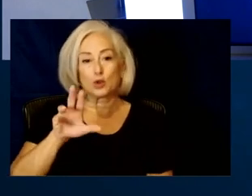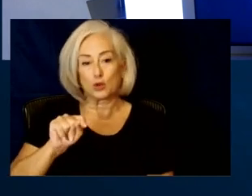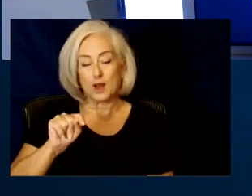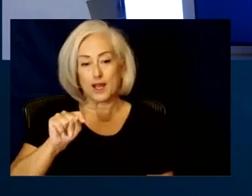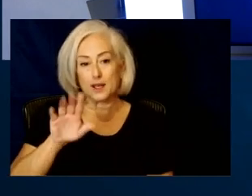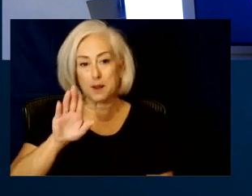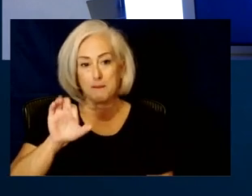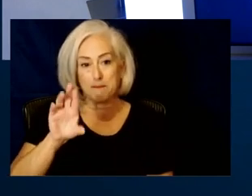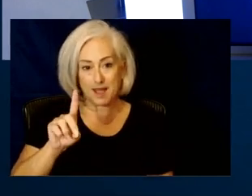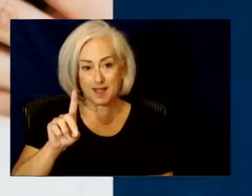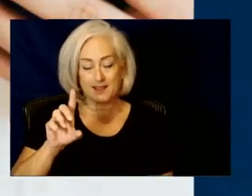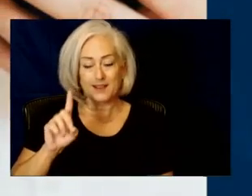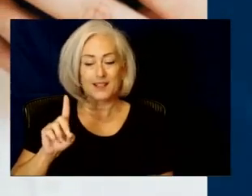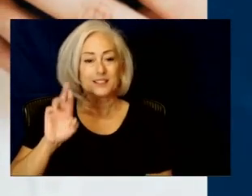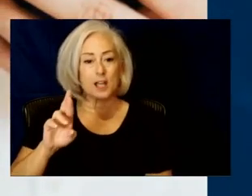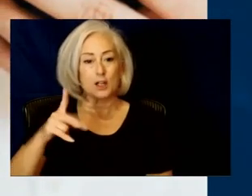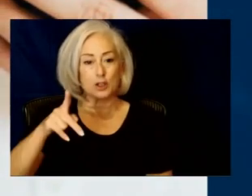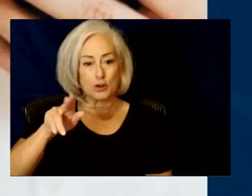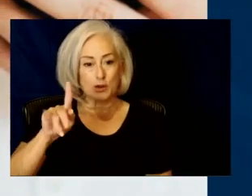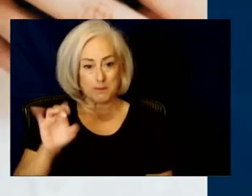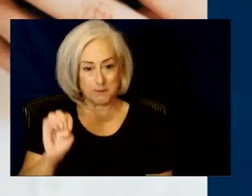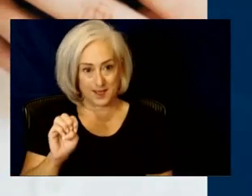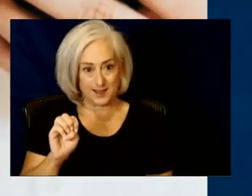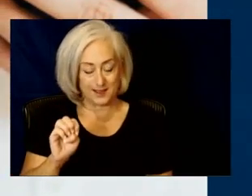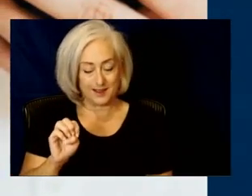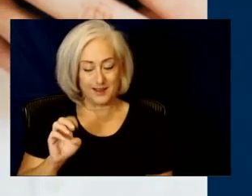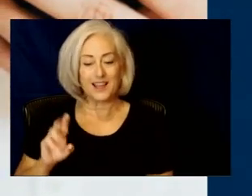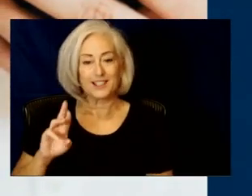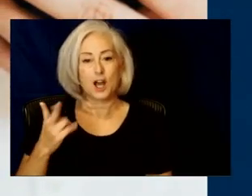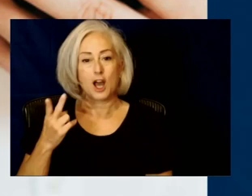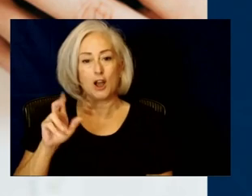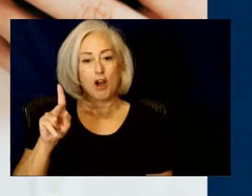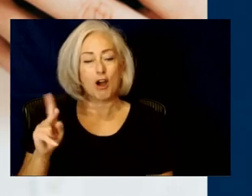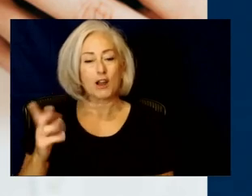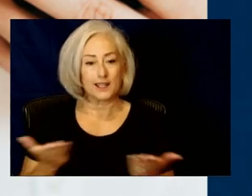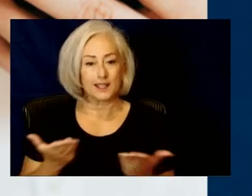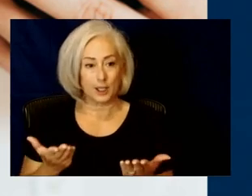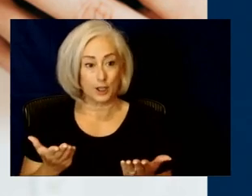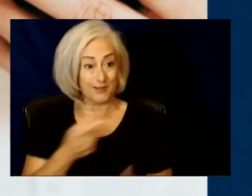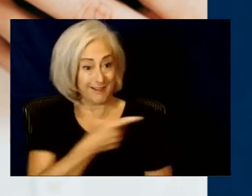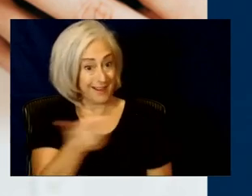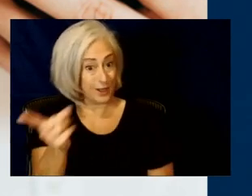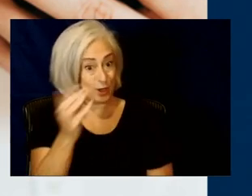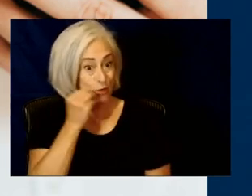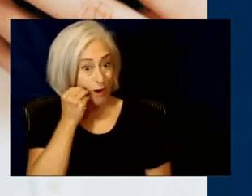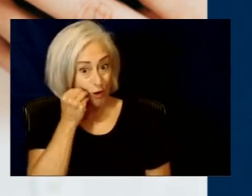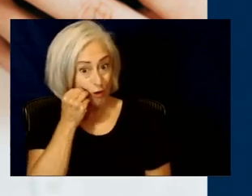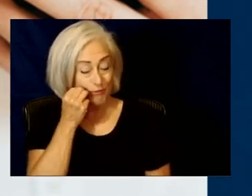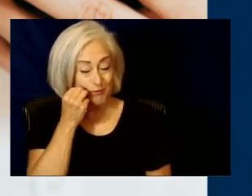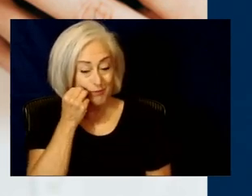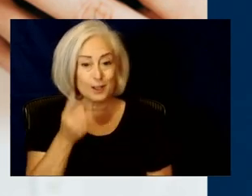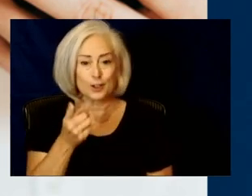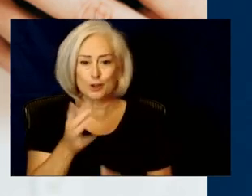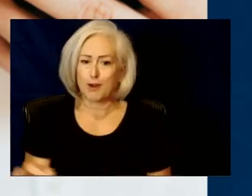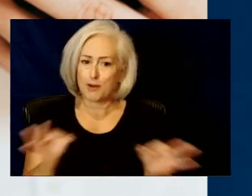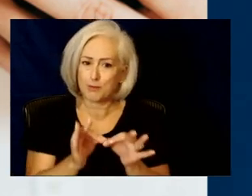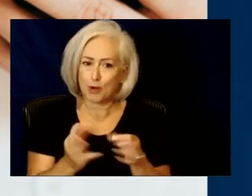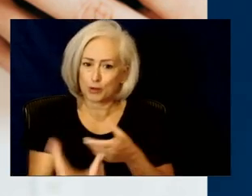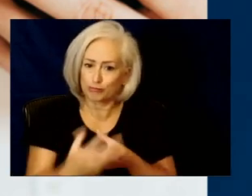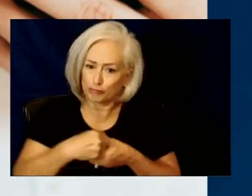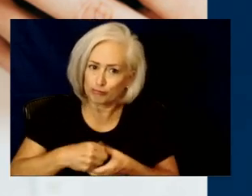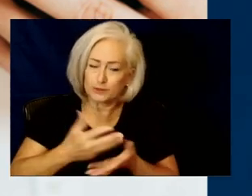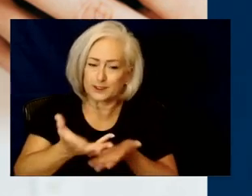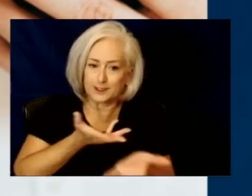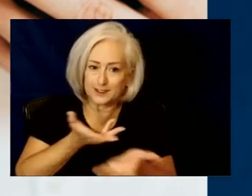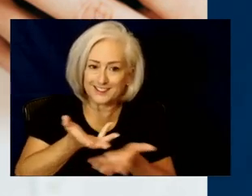Pike. And, of course, we have Doc Hawk here in the Hawk's Nest. And we have you at home. You play a big part in our discussion. Send us your questions for our team of